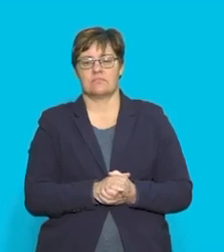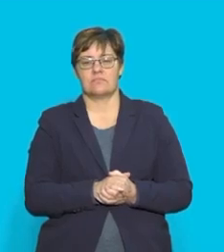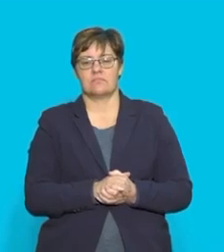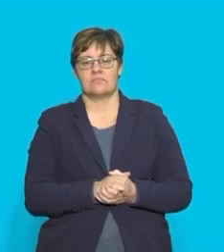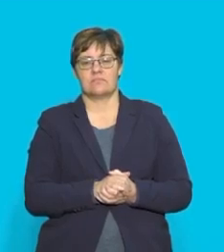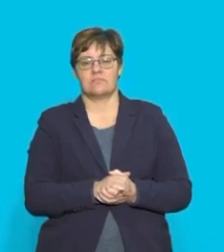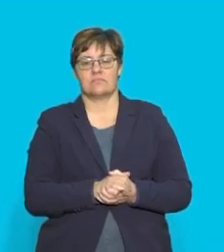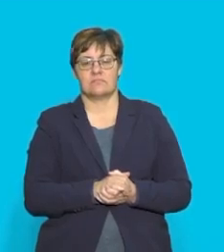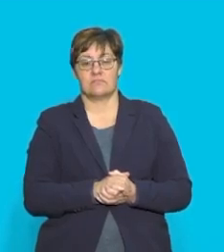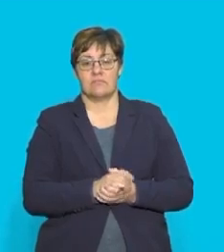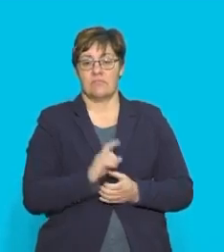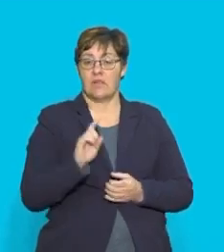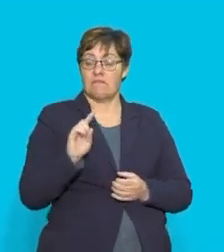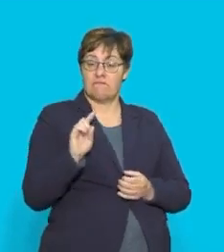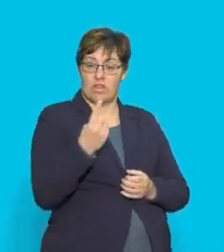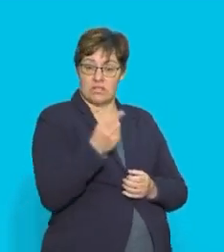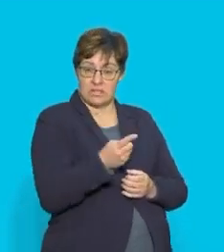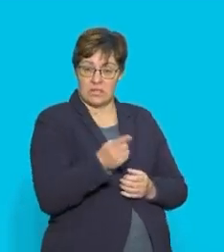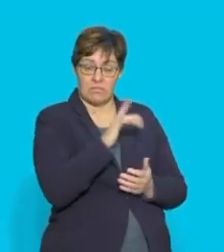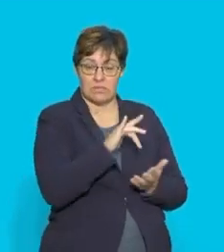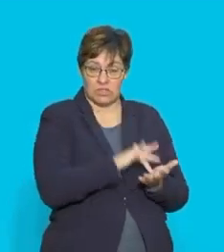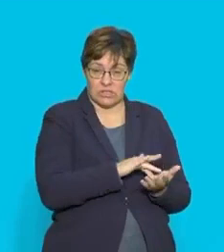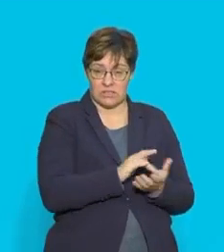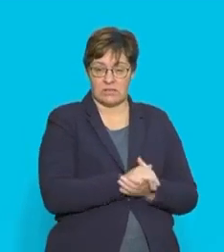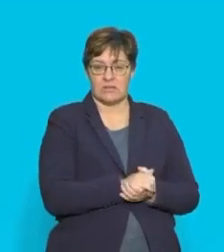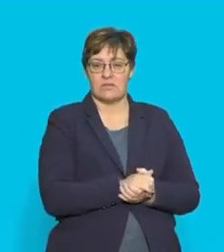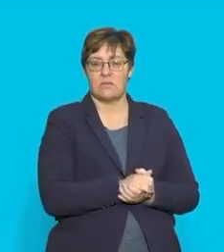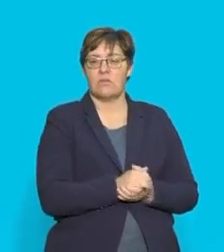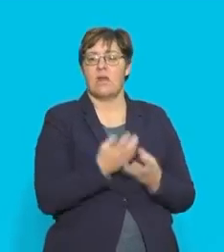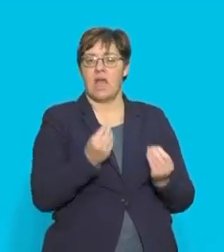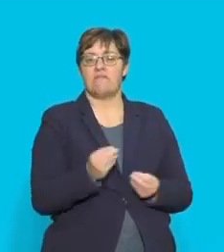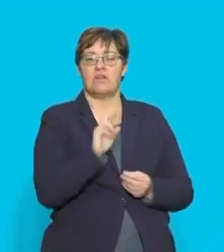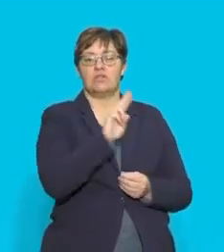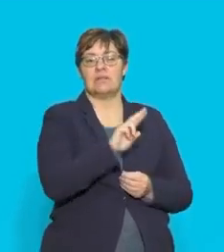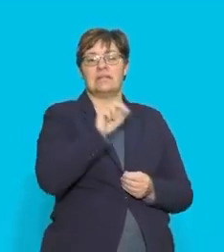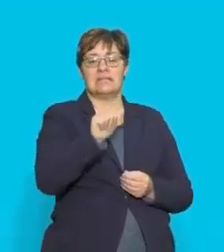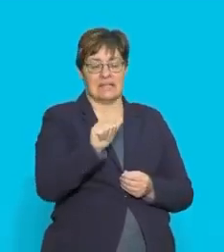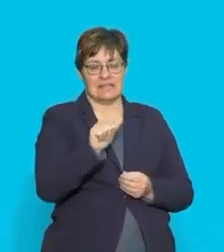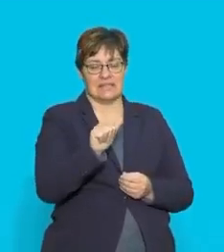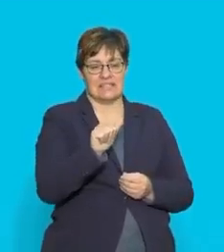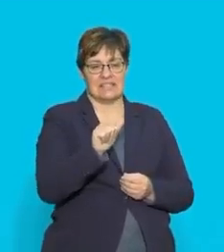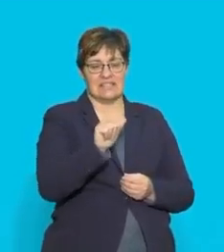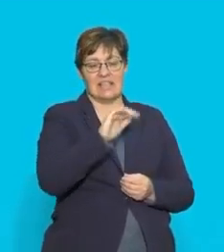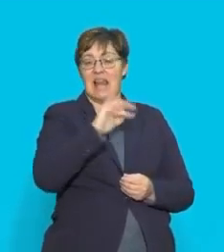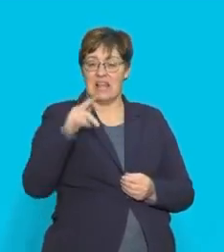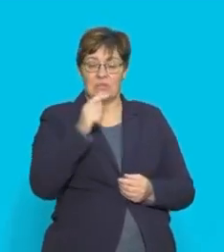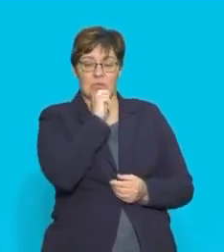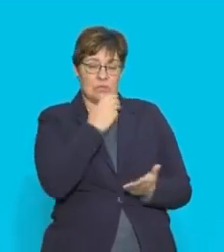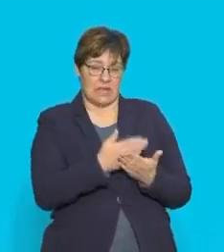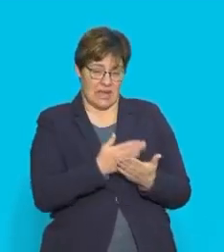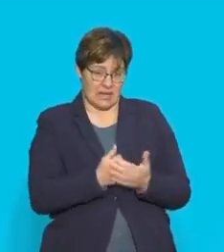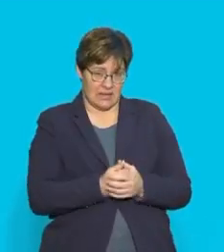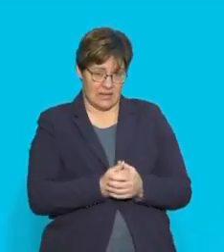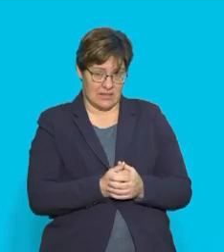So for the first position, we have 26 letters we can use. But we have